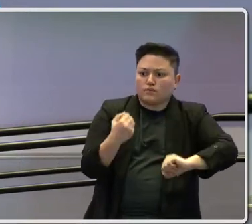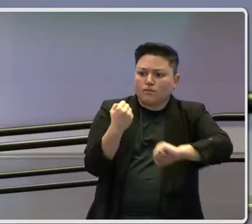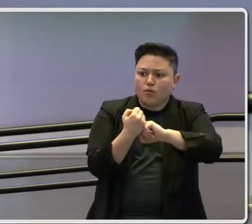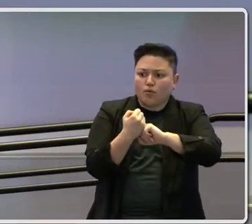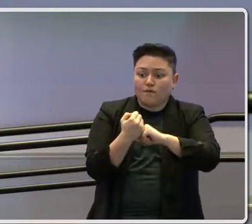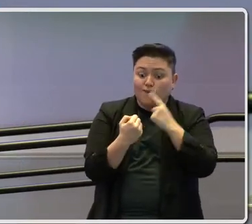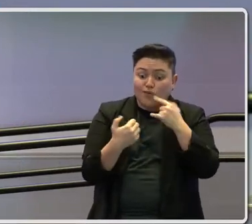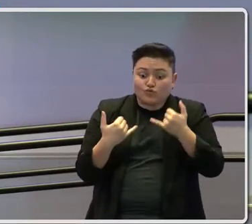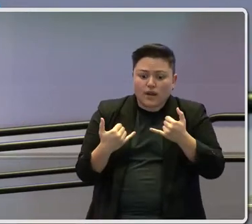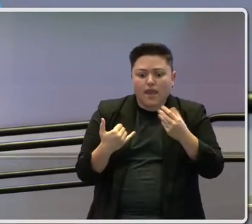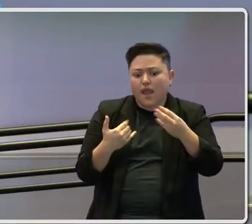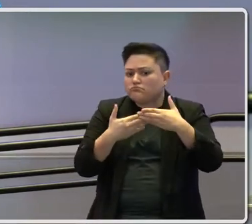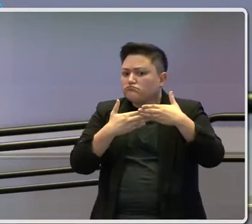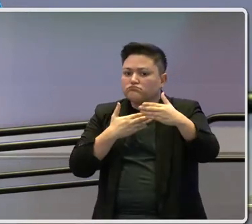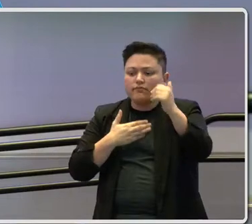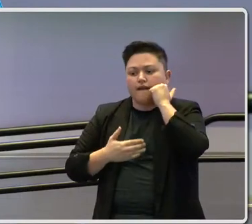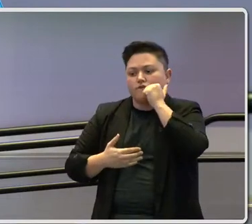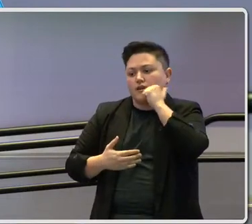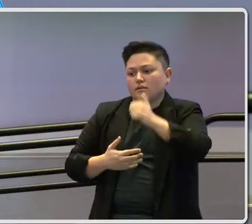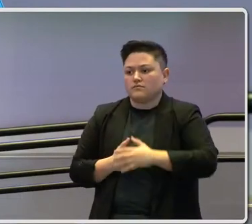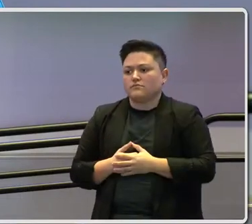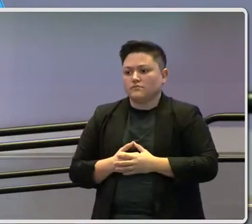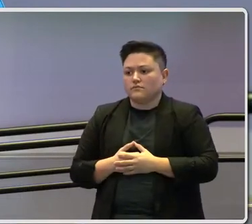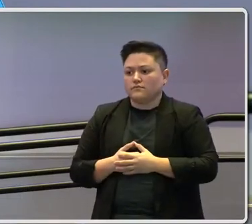every day.